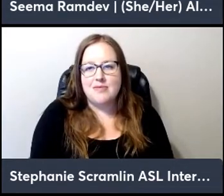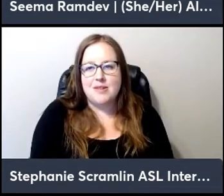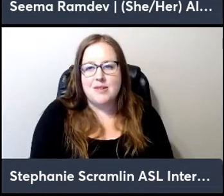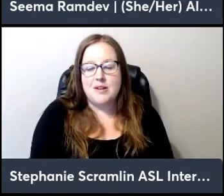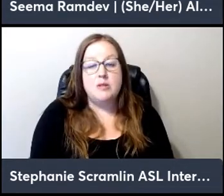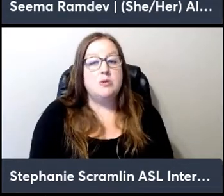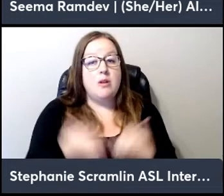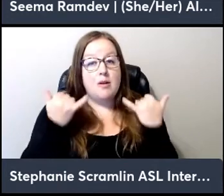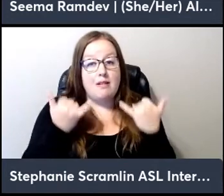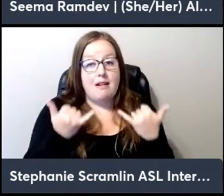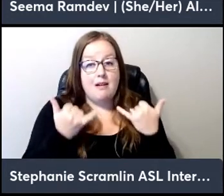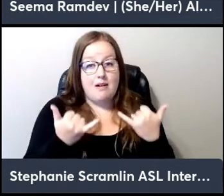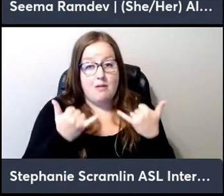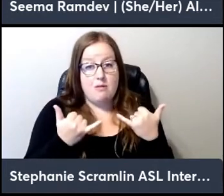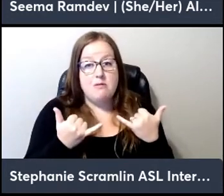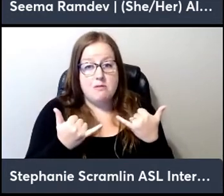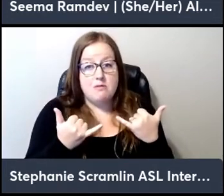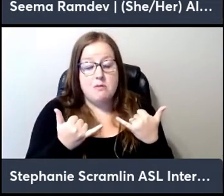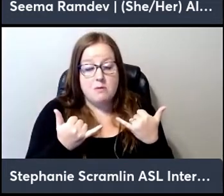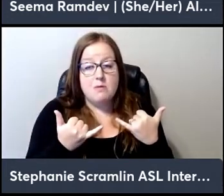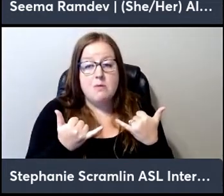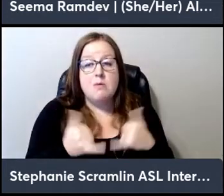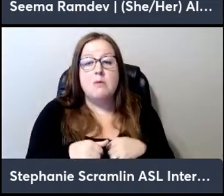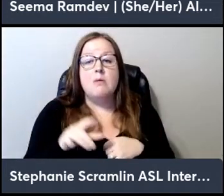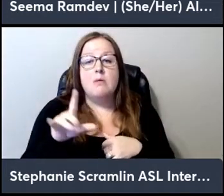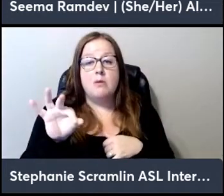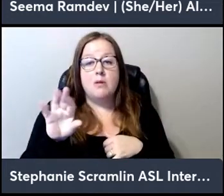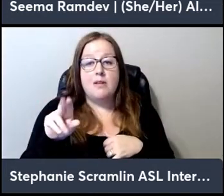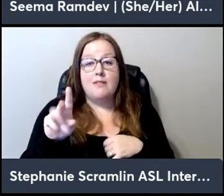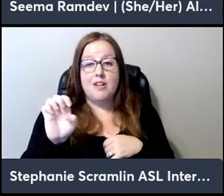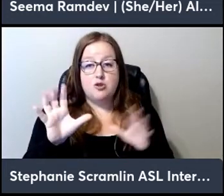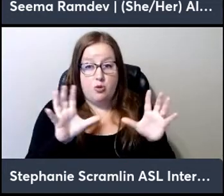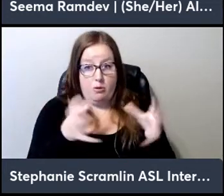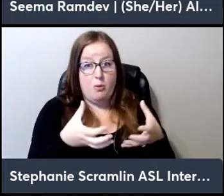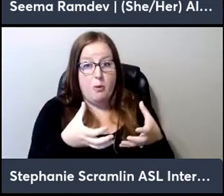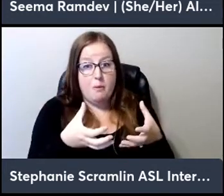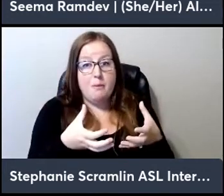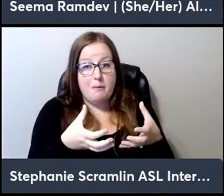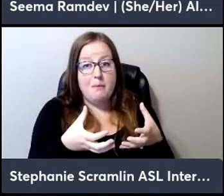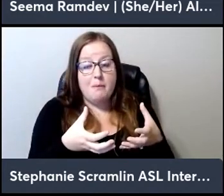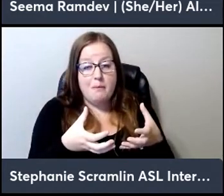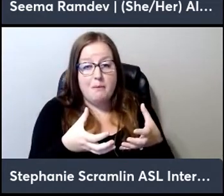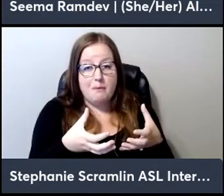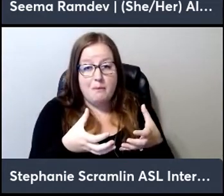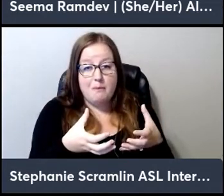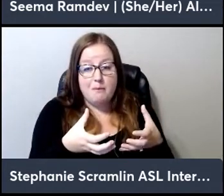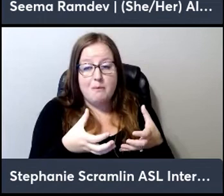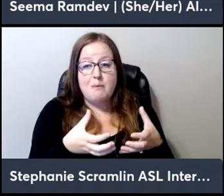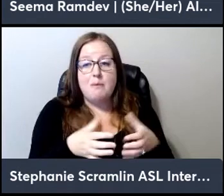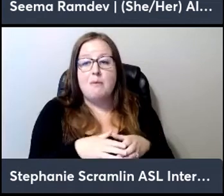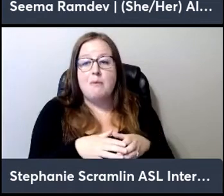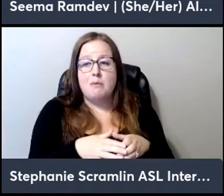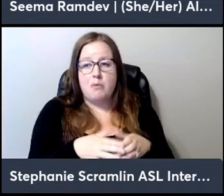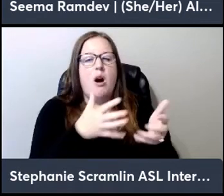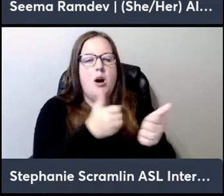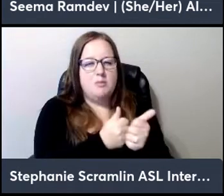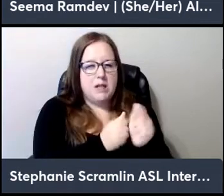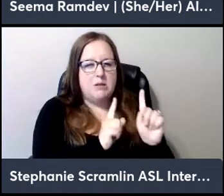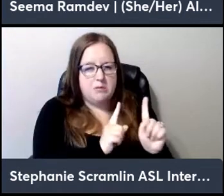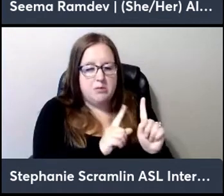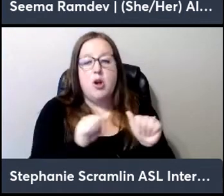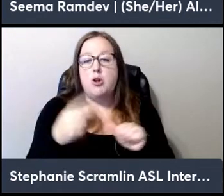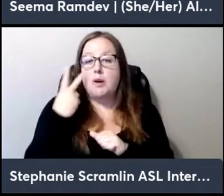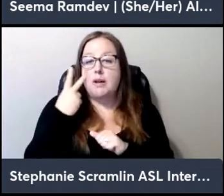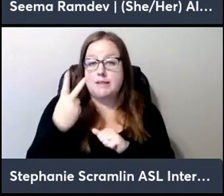So now this feature group then, just update that. You can see